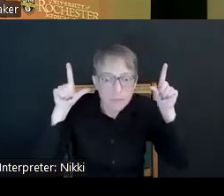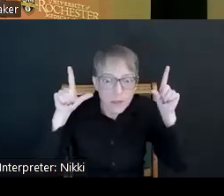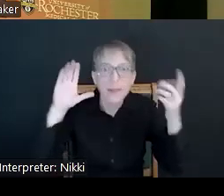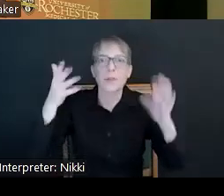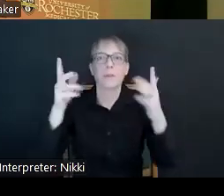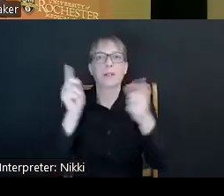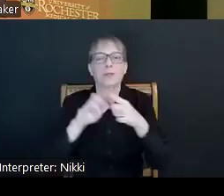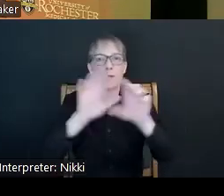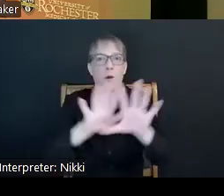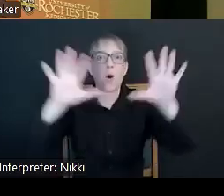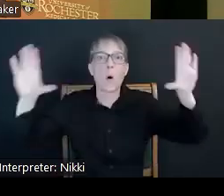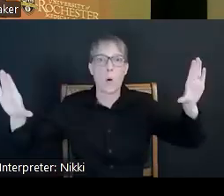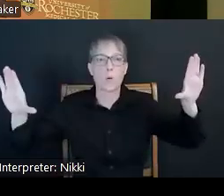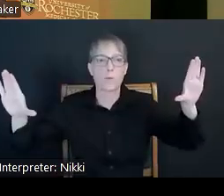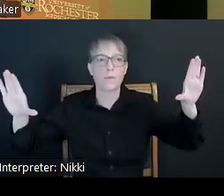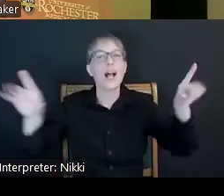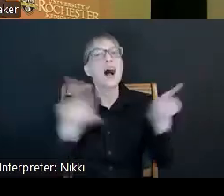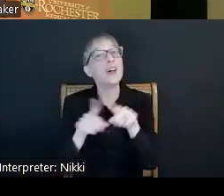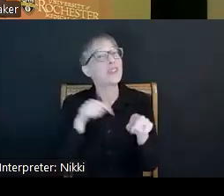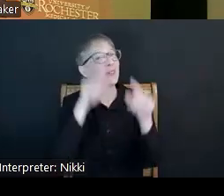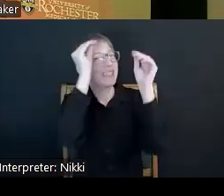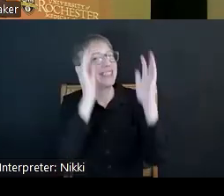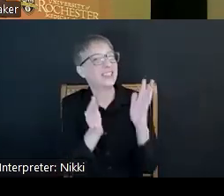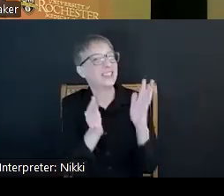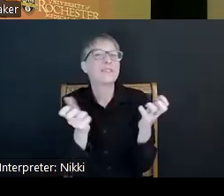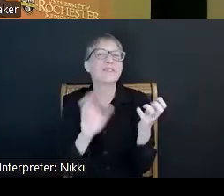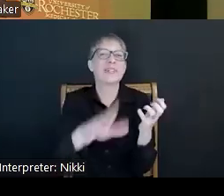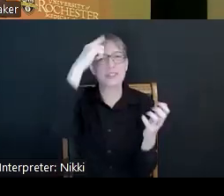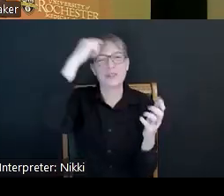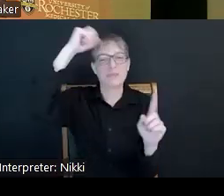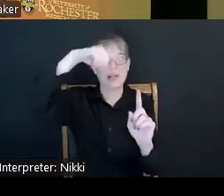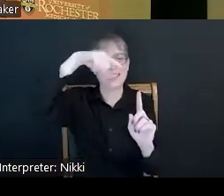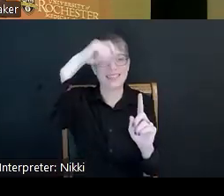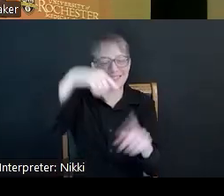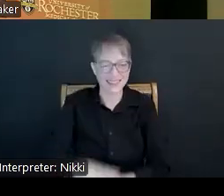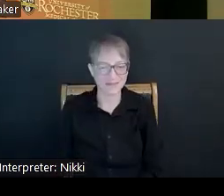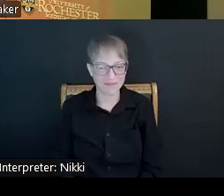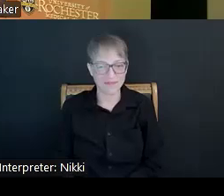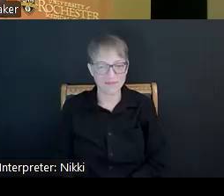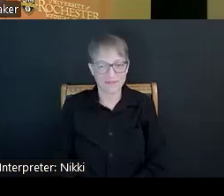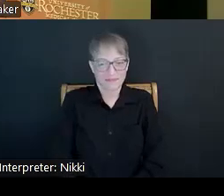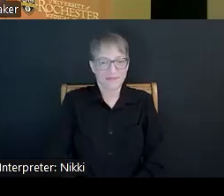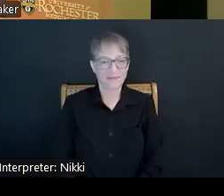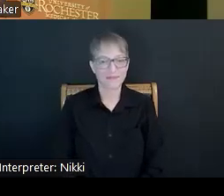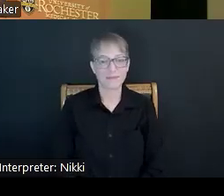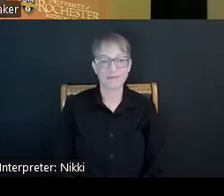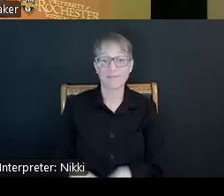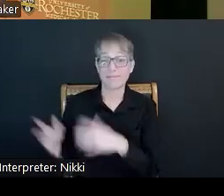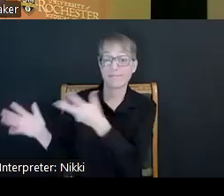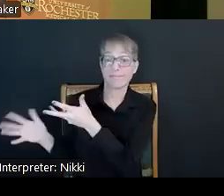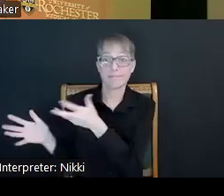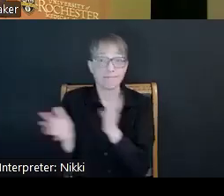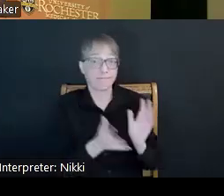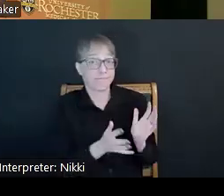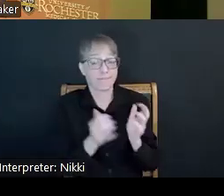You ready? Also, we're teachers. We want to get your brains moving. Yeah. So here we go. All right, talk to your neighbor and in